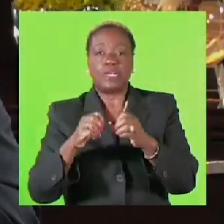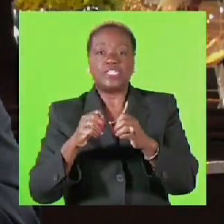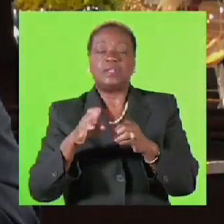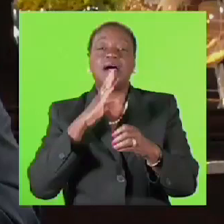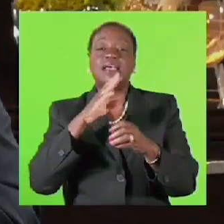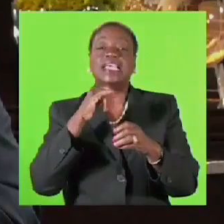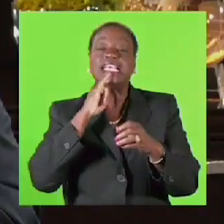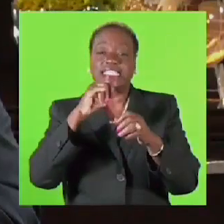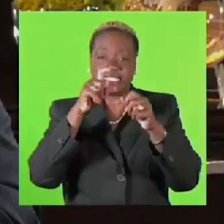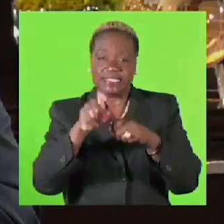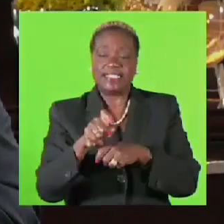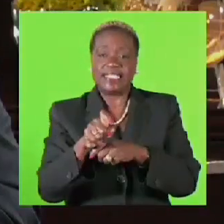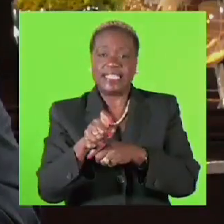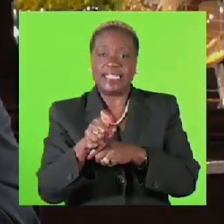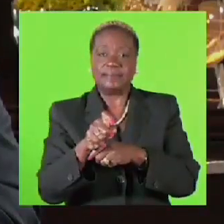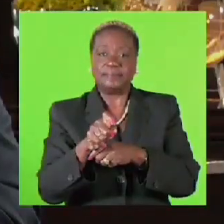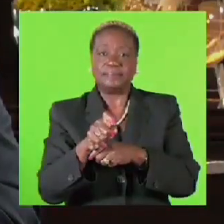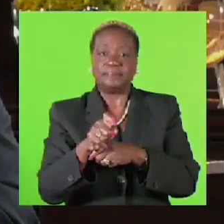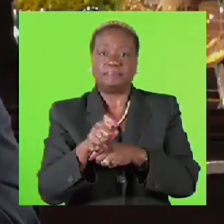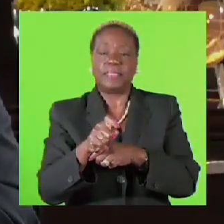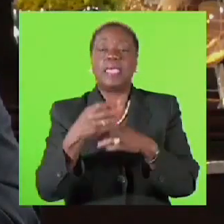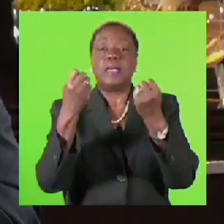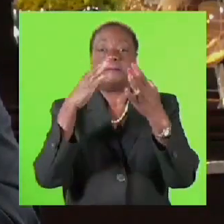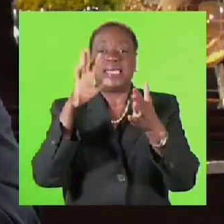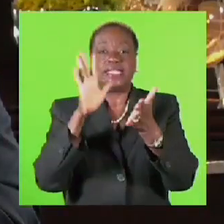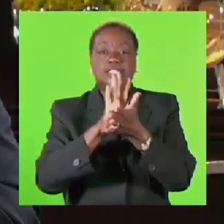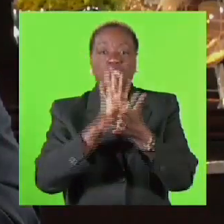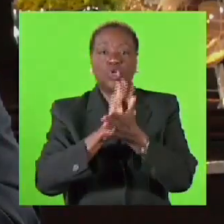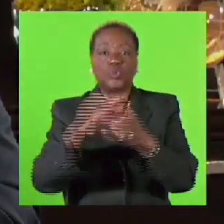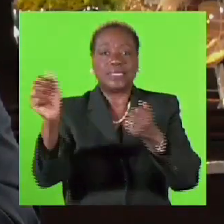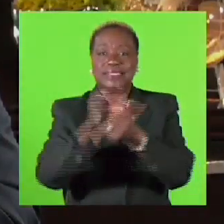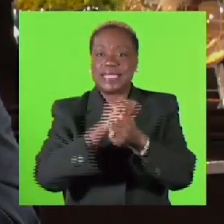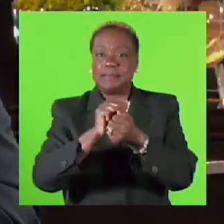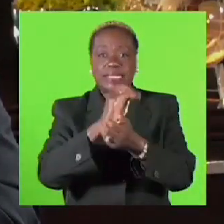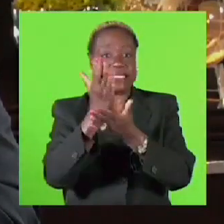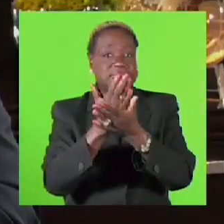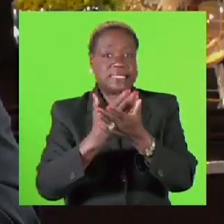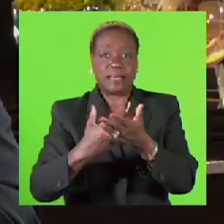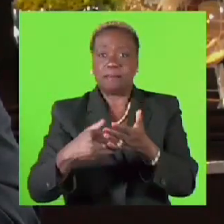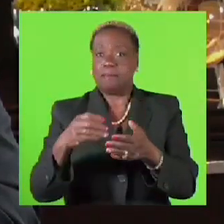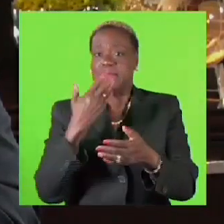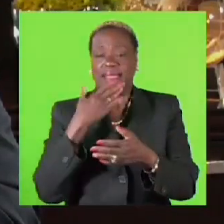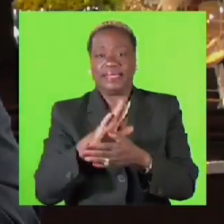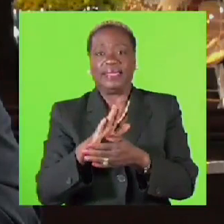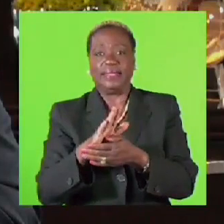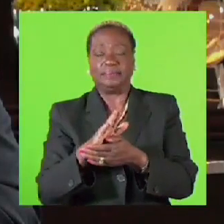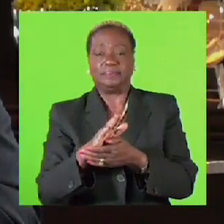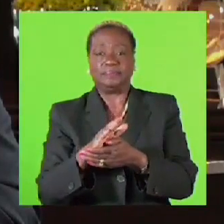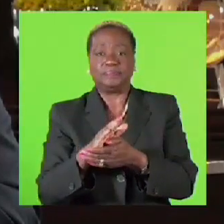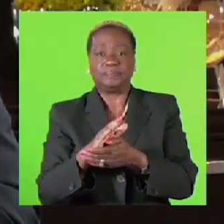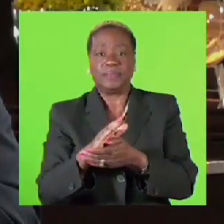operational is essential. Many schools were damaged, some severely.